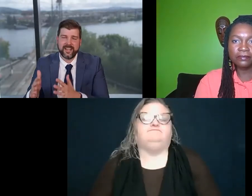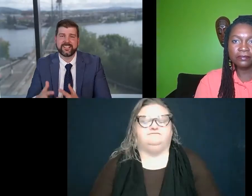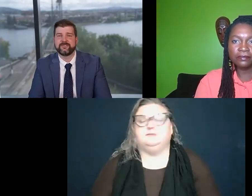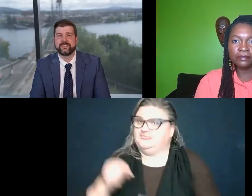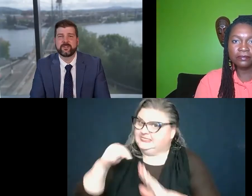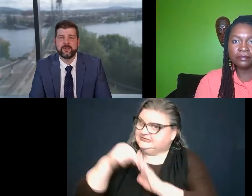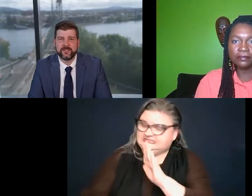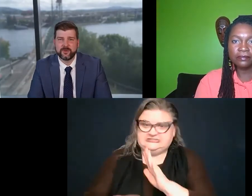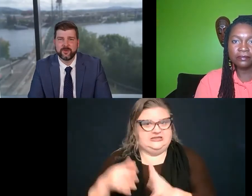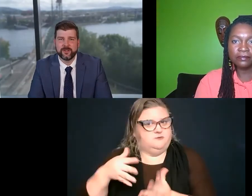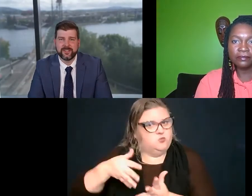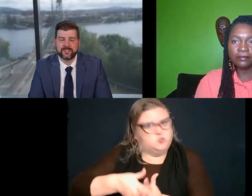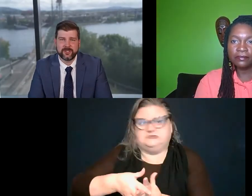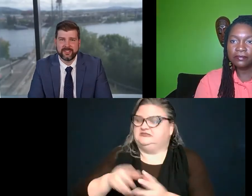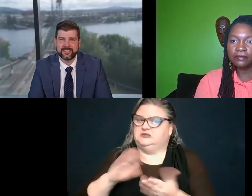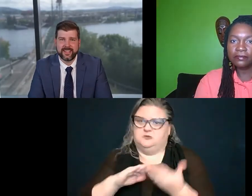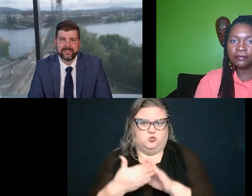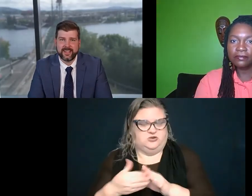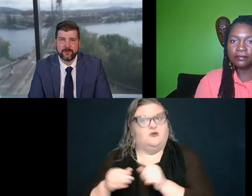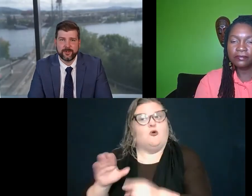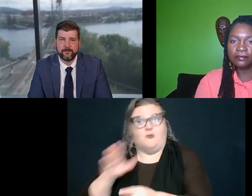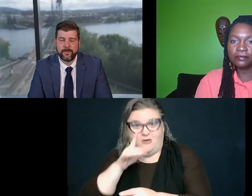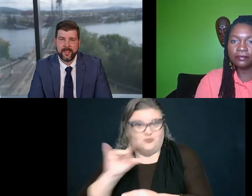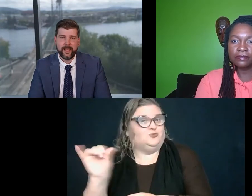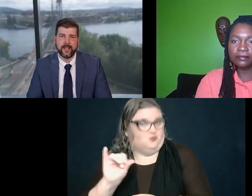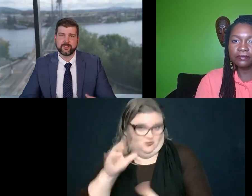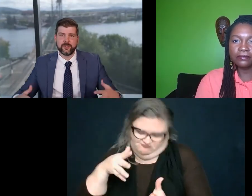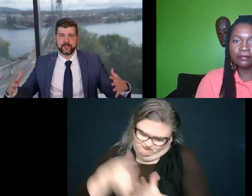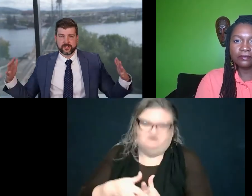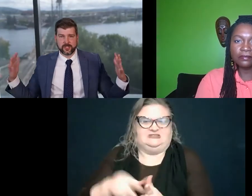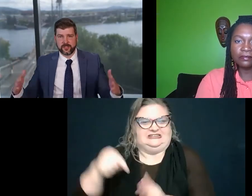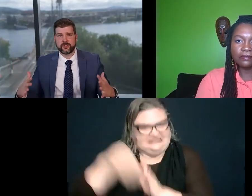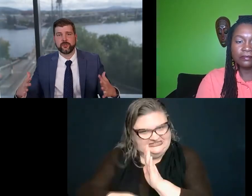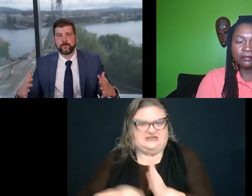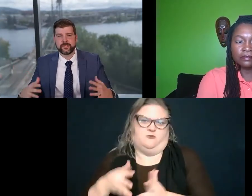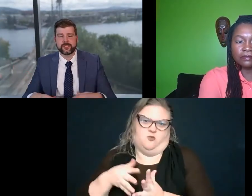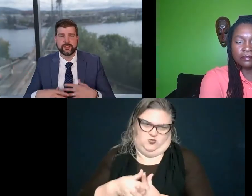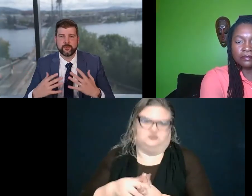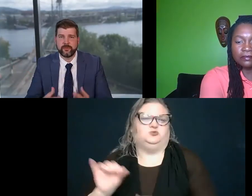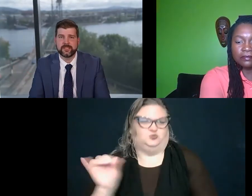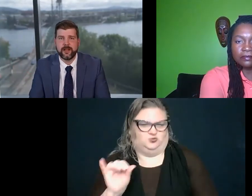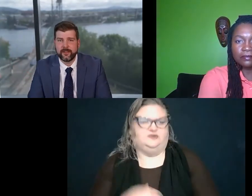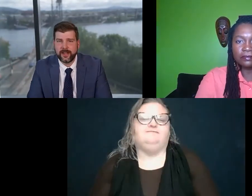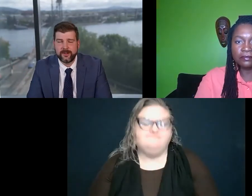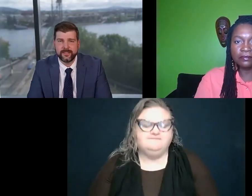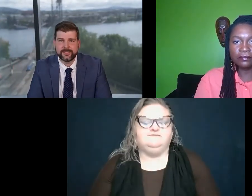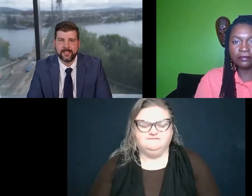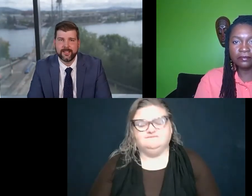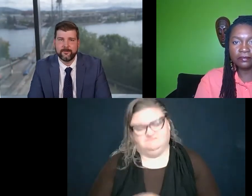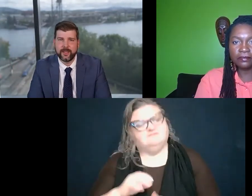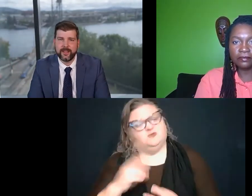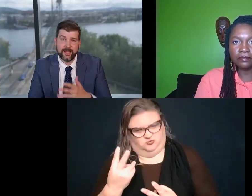very active in this community, so we're extremely ecstatic to have her. So there's just two positions. We've made some other